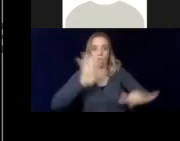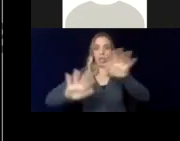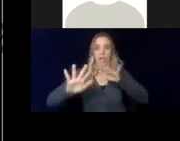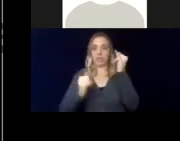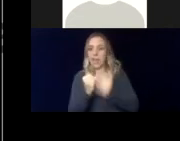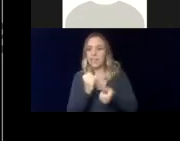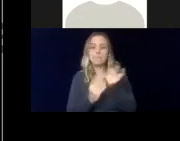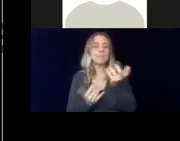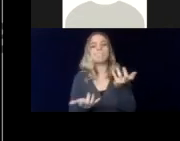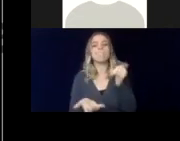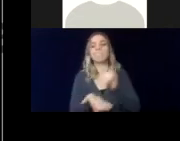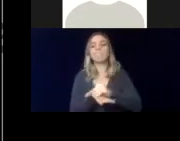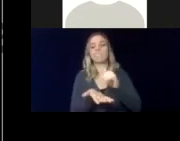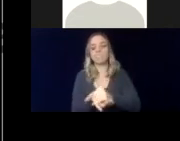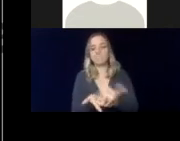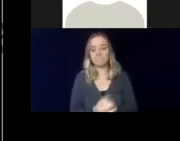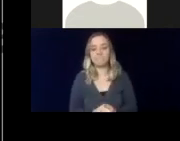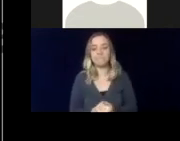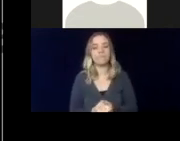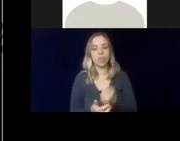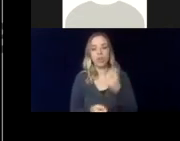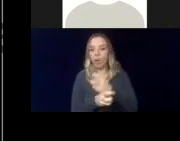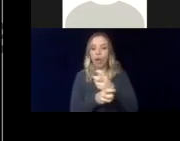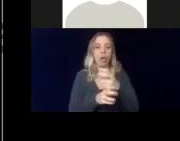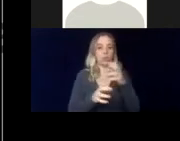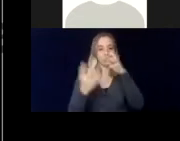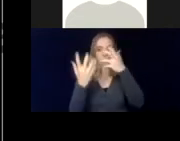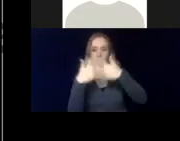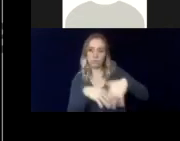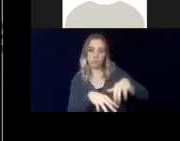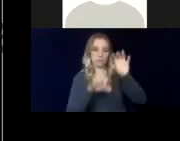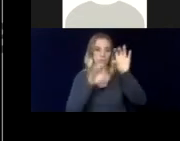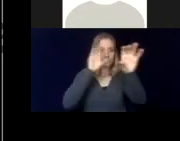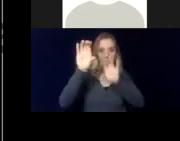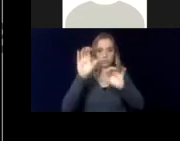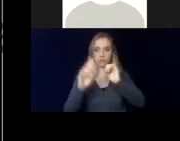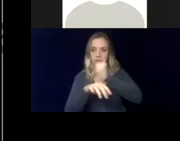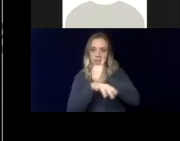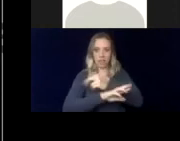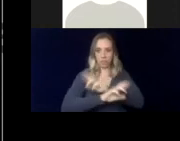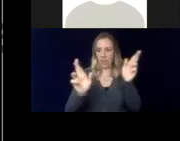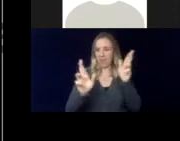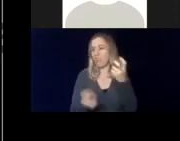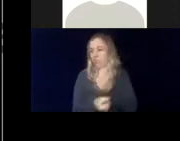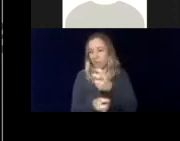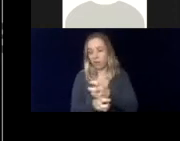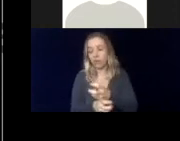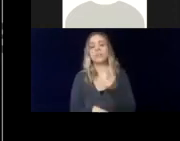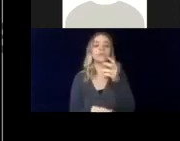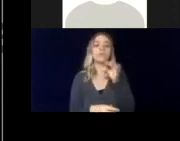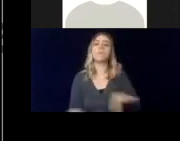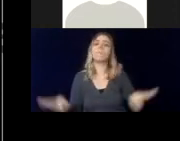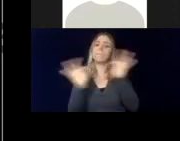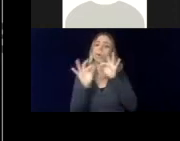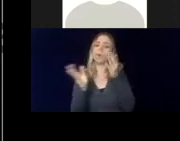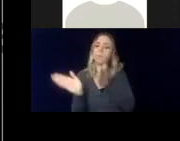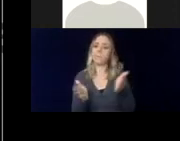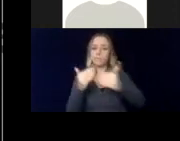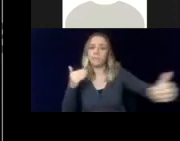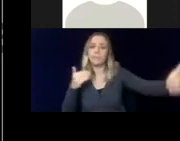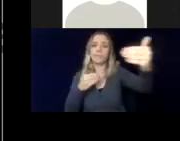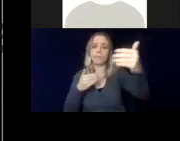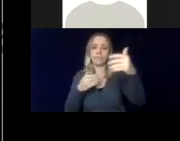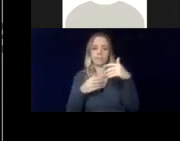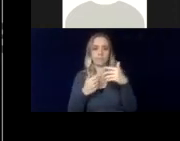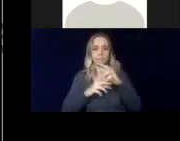too late. It's hard to try to get that accommodation set up. So try to be proactive, do it early on. That makes